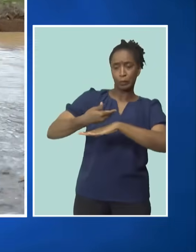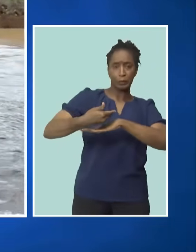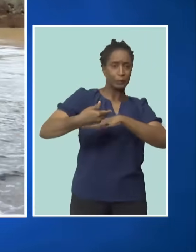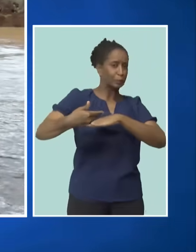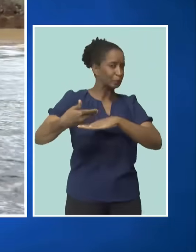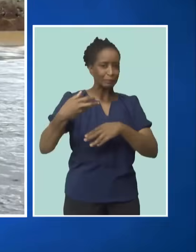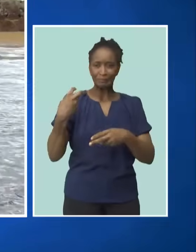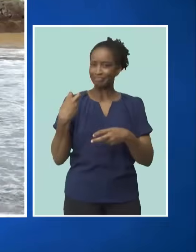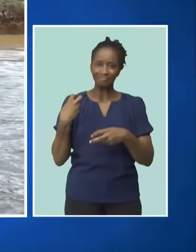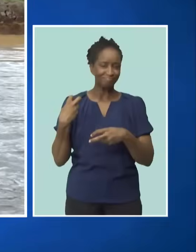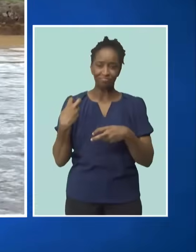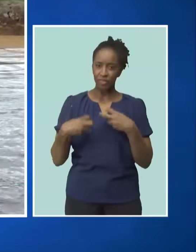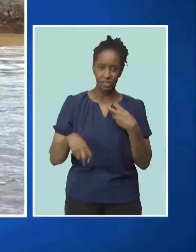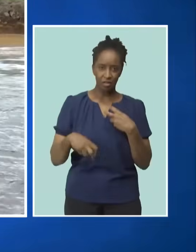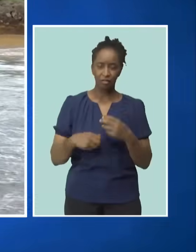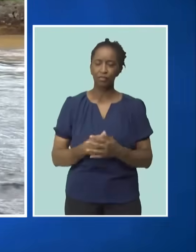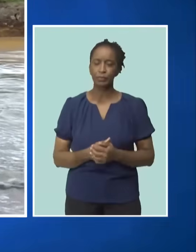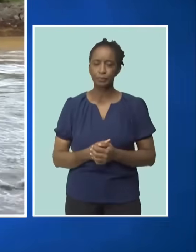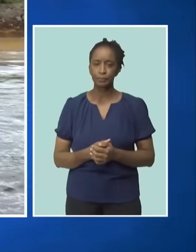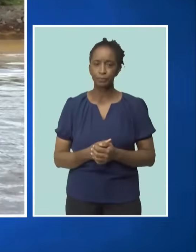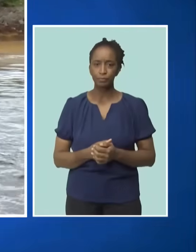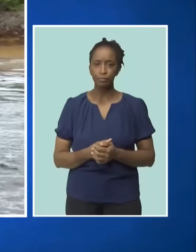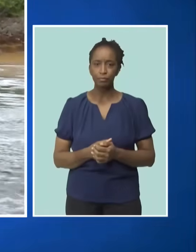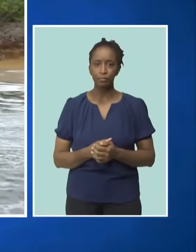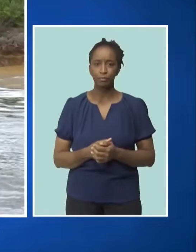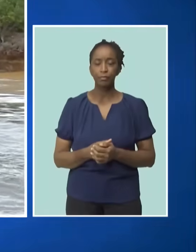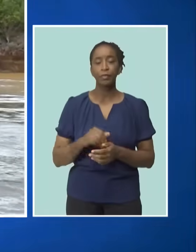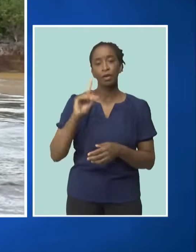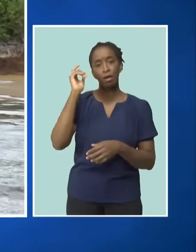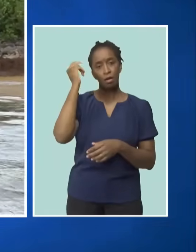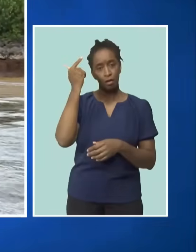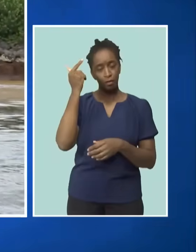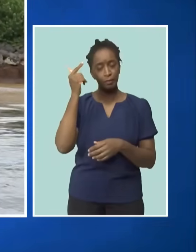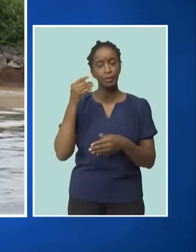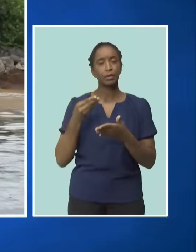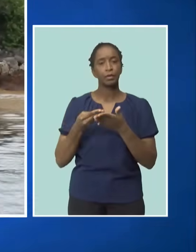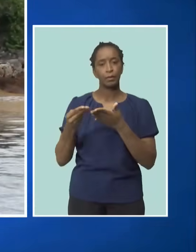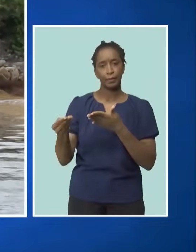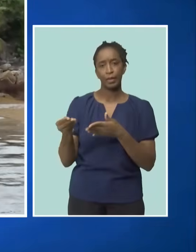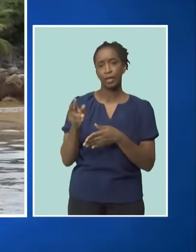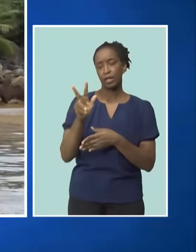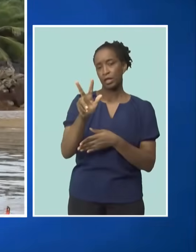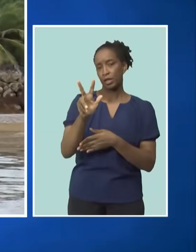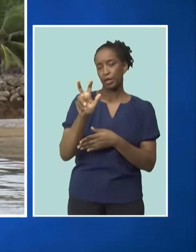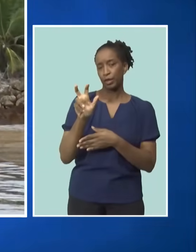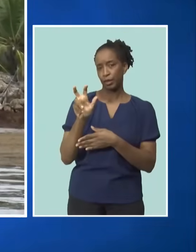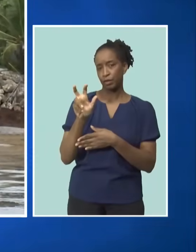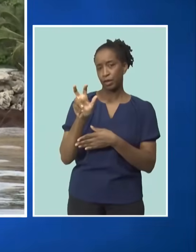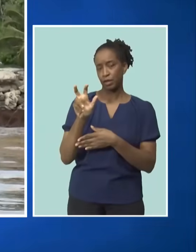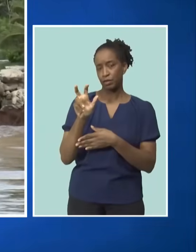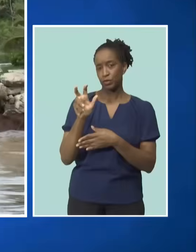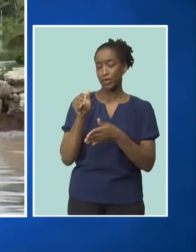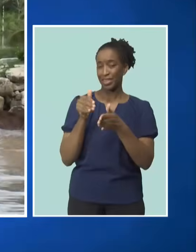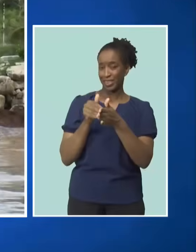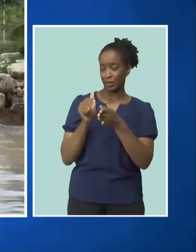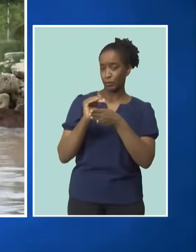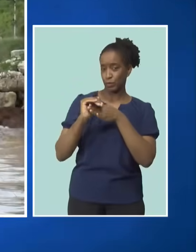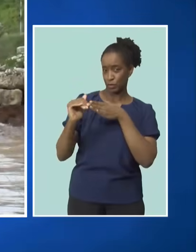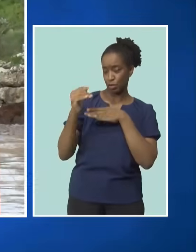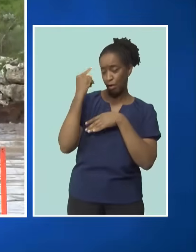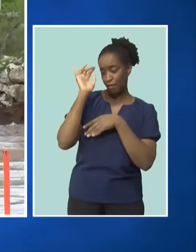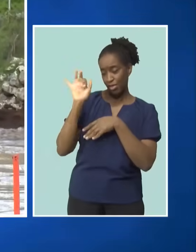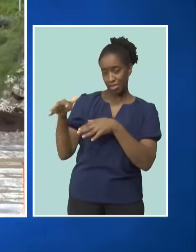okay. Government spent almost $300,000 to acquire the seaweed harvester, a tractor and other